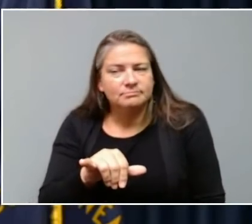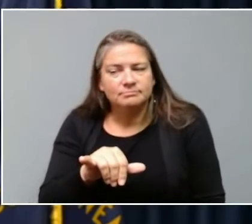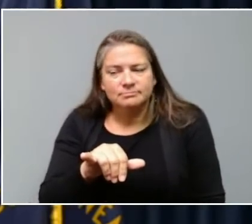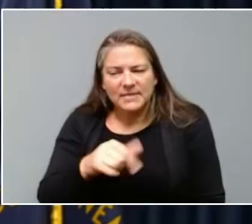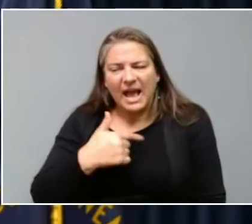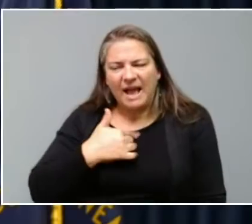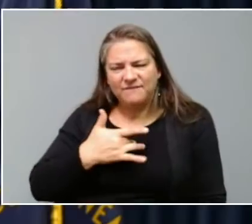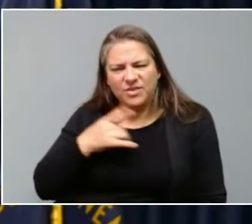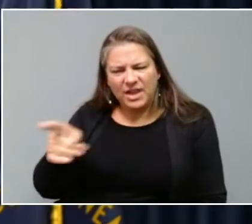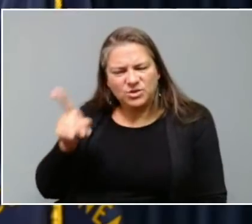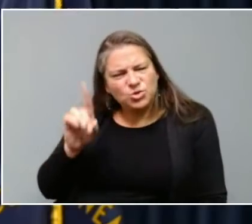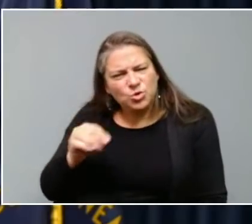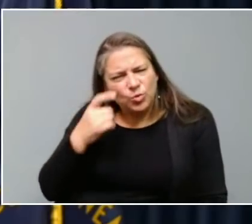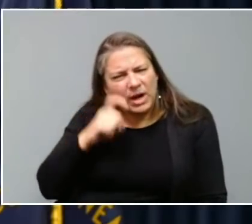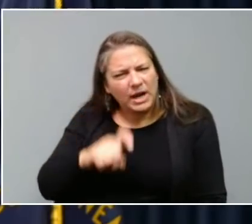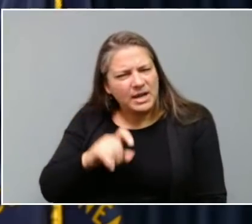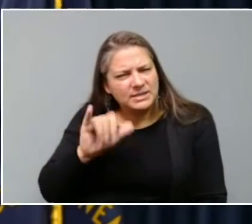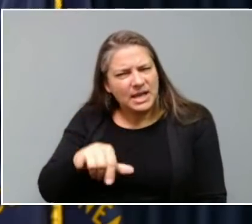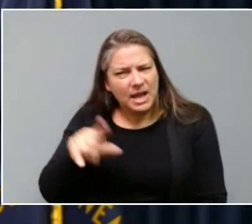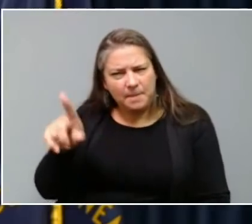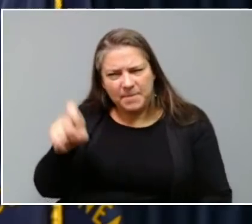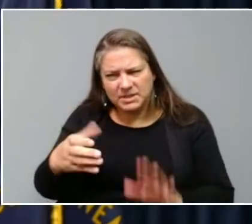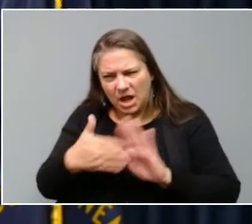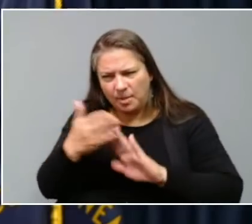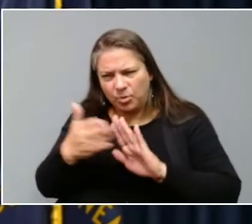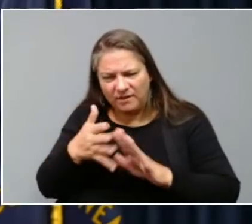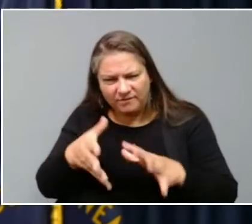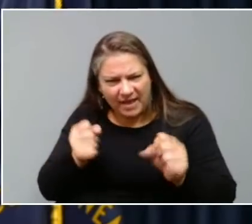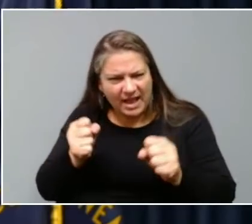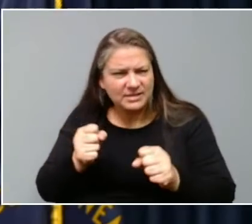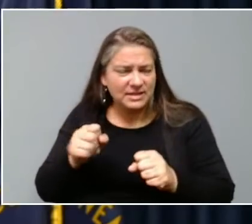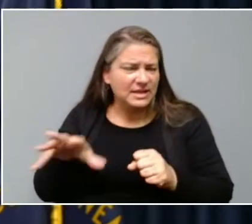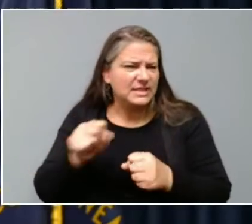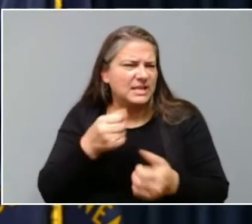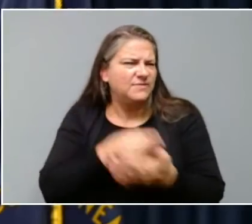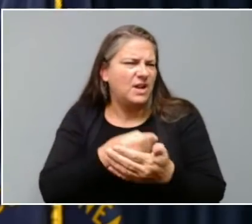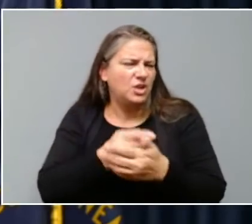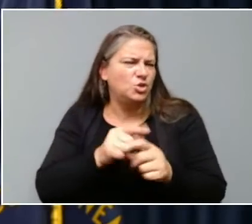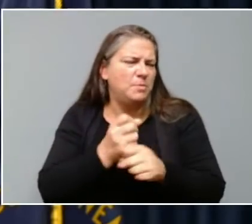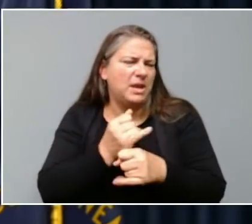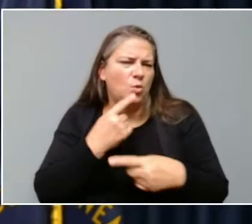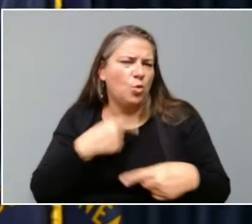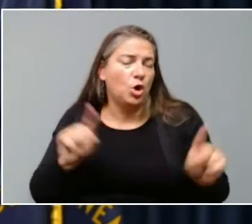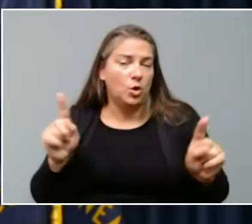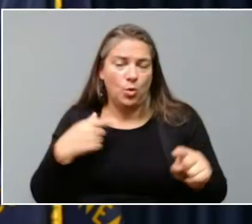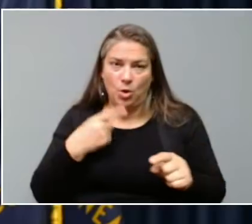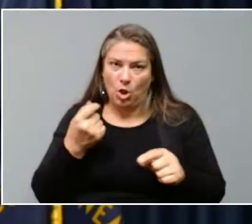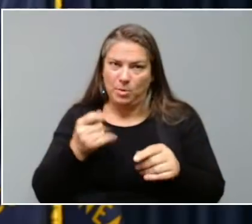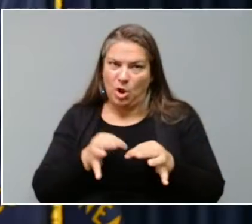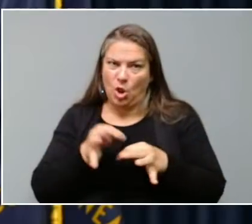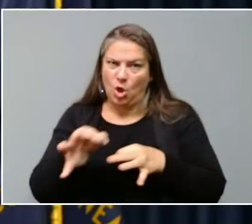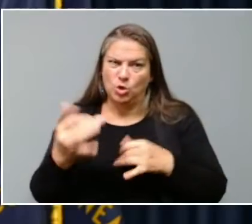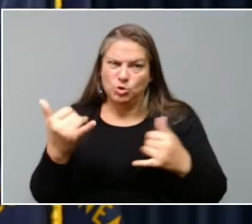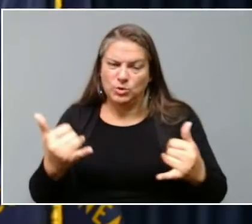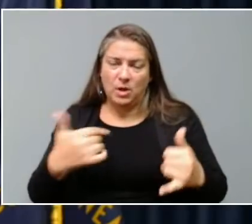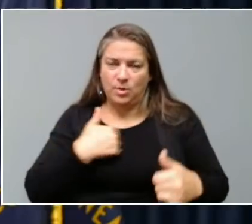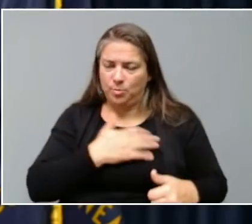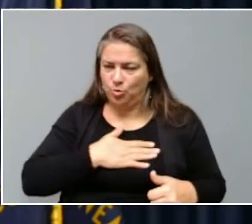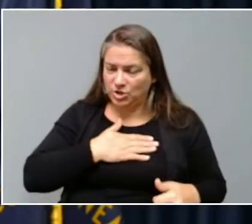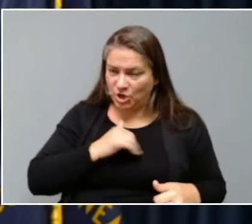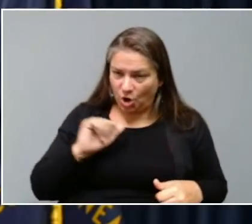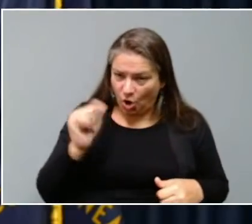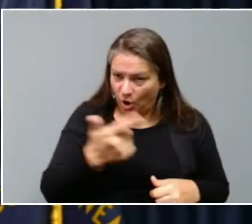things have to operate quickly and can take some funding to make work. All right, we went long today. We appreciate everybody being